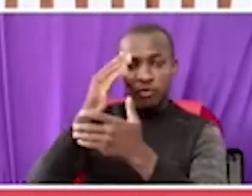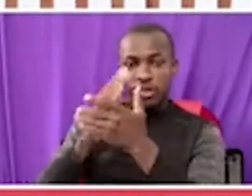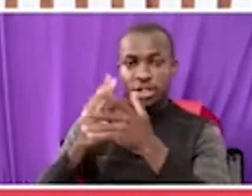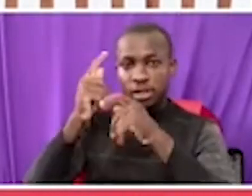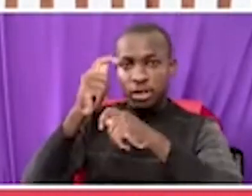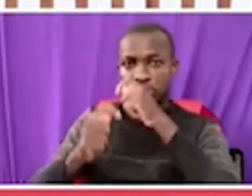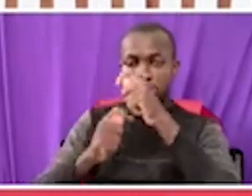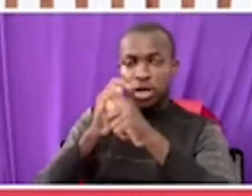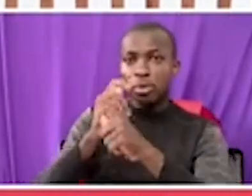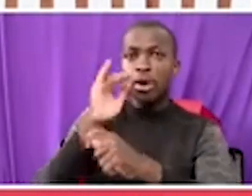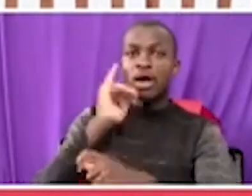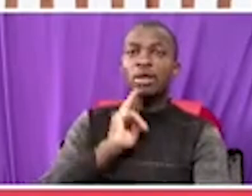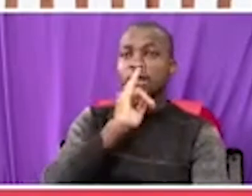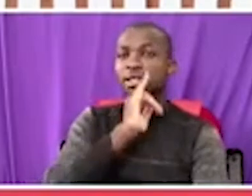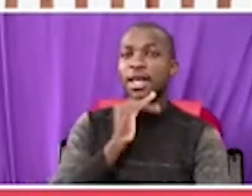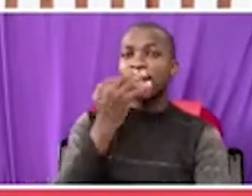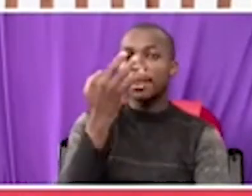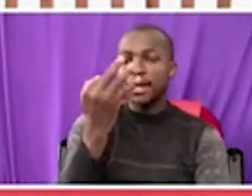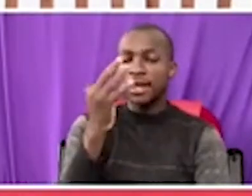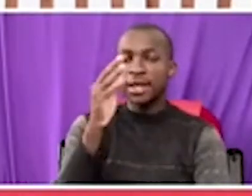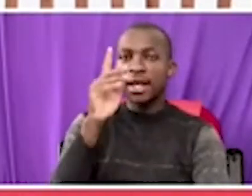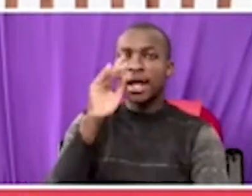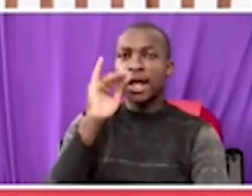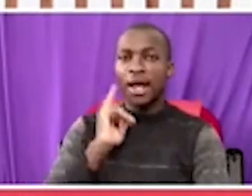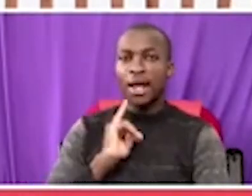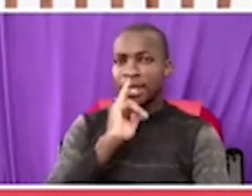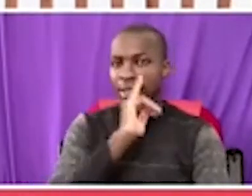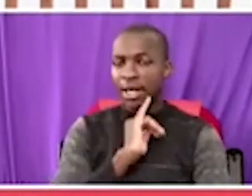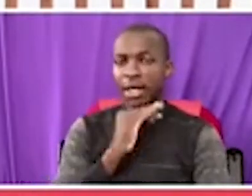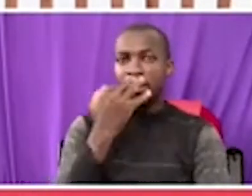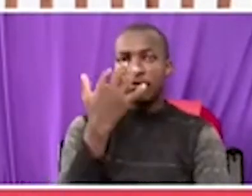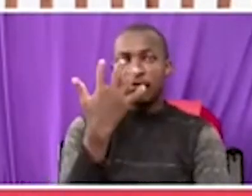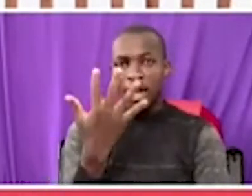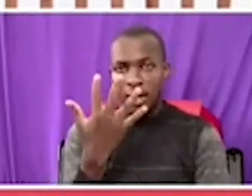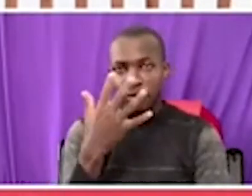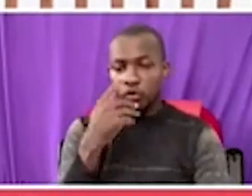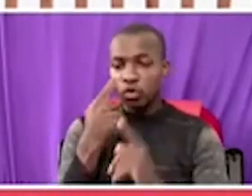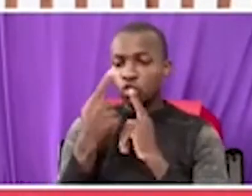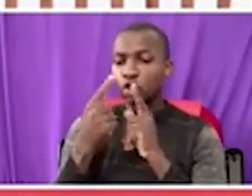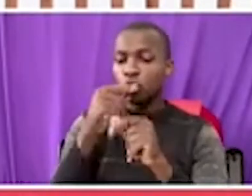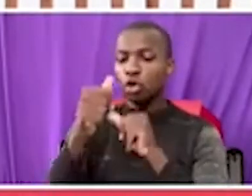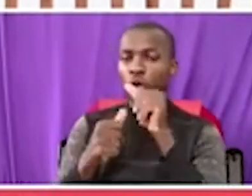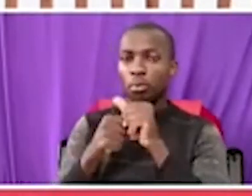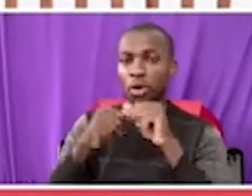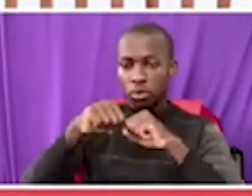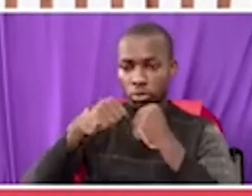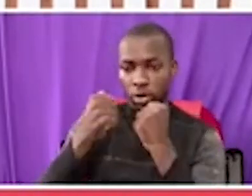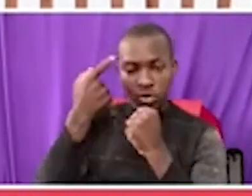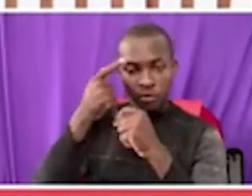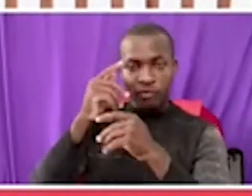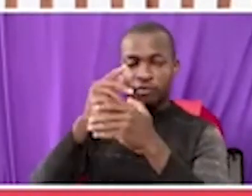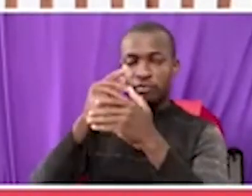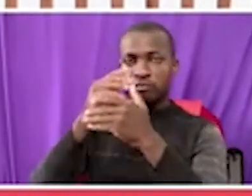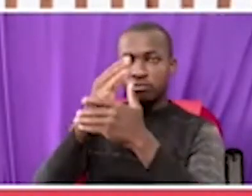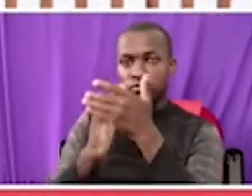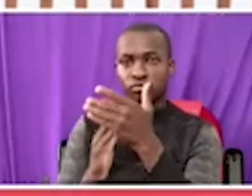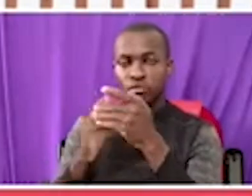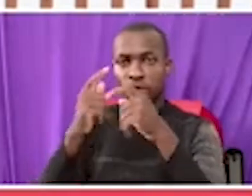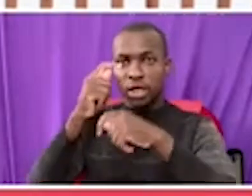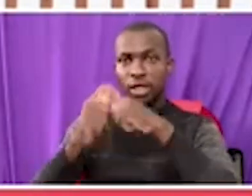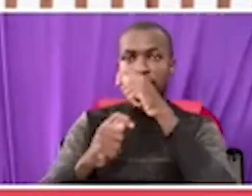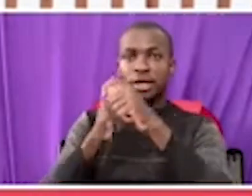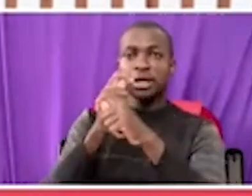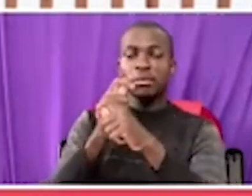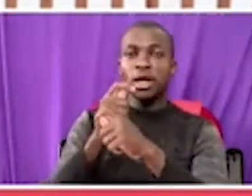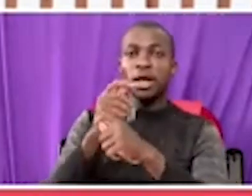Isaiah 3, Isaiah 4, Isaiah 5. It talks about brokenness of some kind. And Isaiah 6, Isaiah 7 is